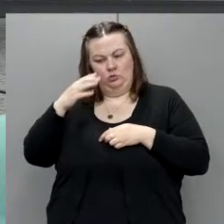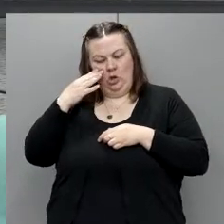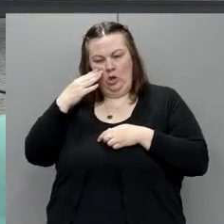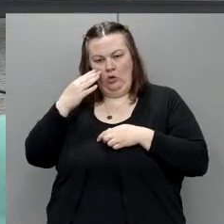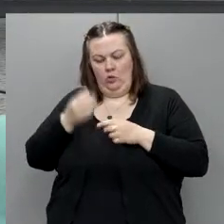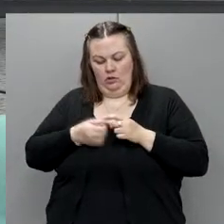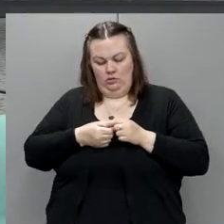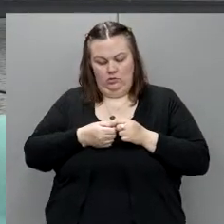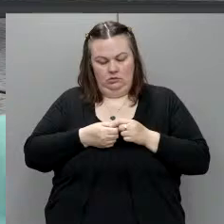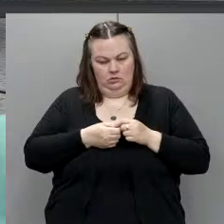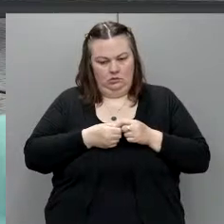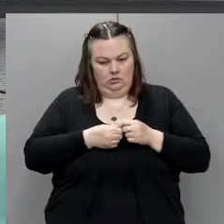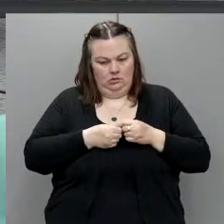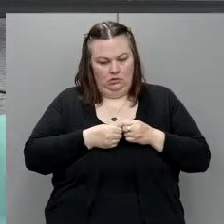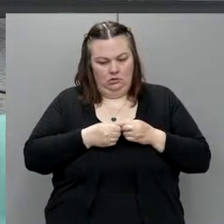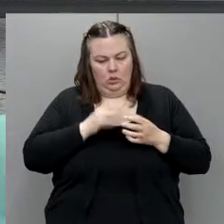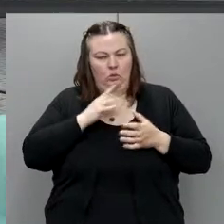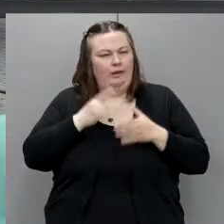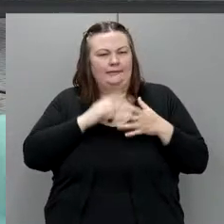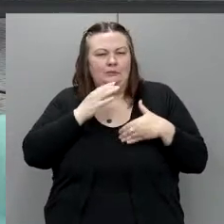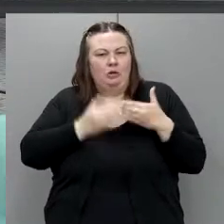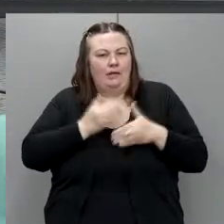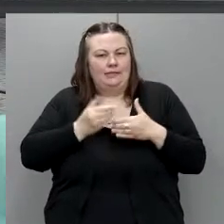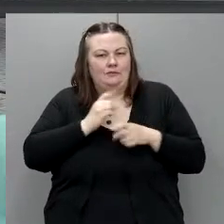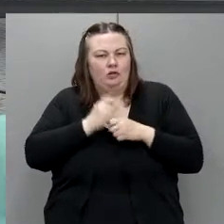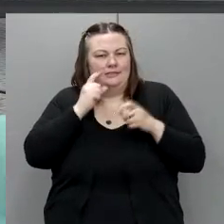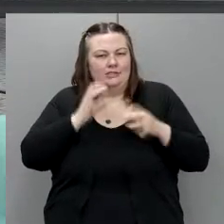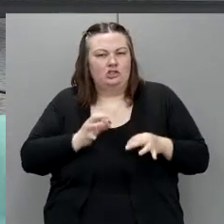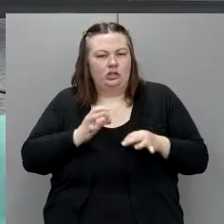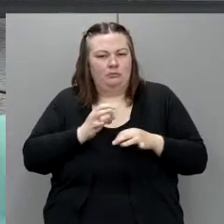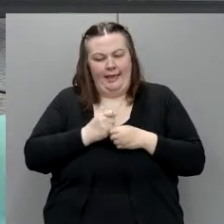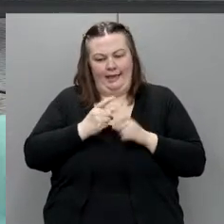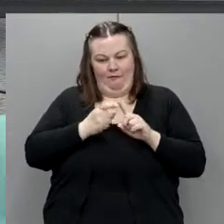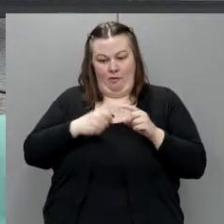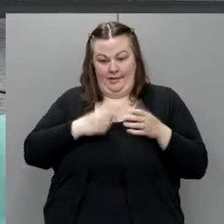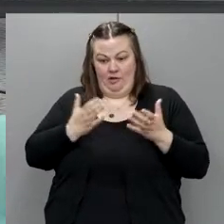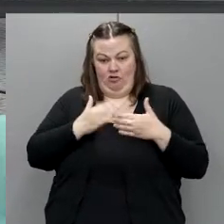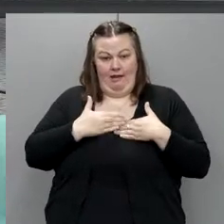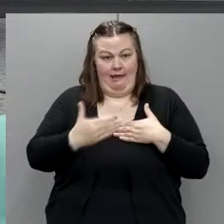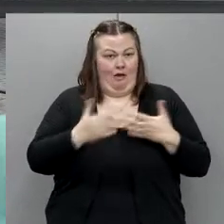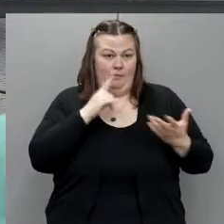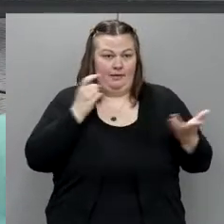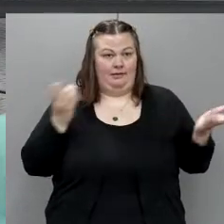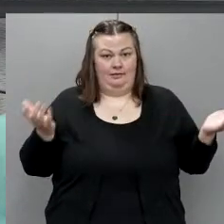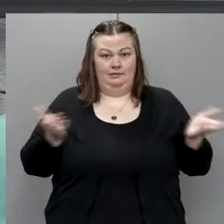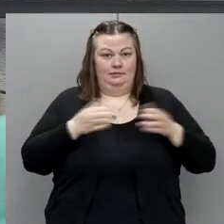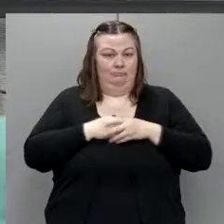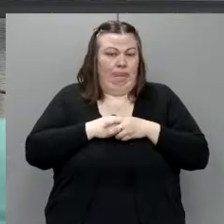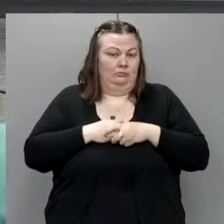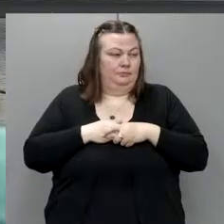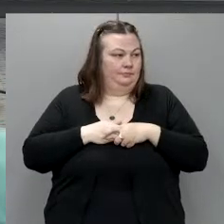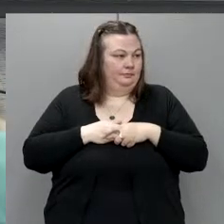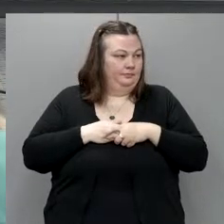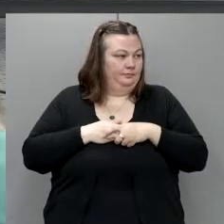know what the process procedure for decision-making will be from here on out.